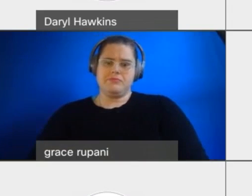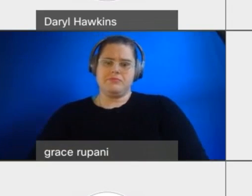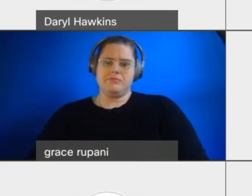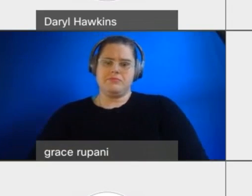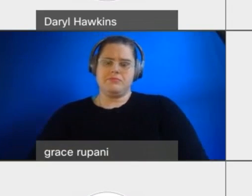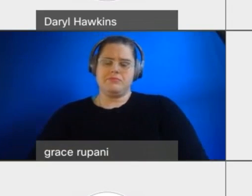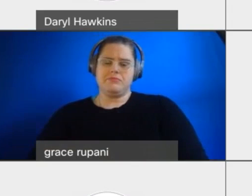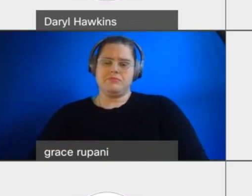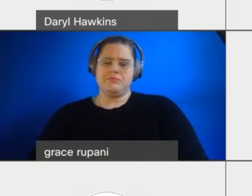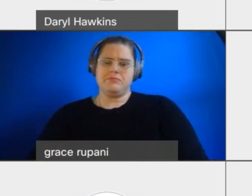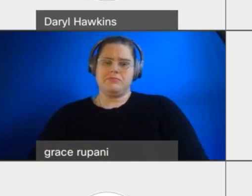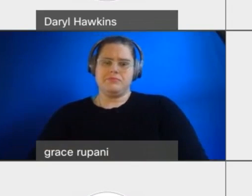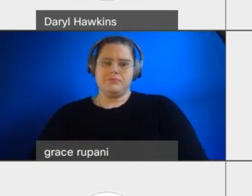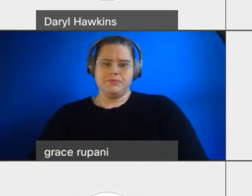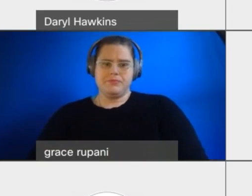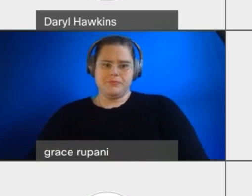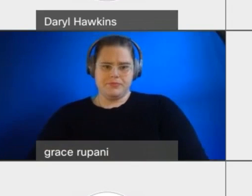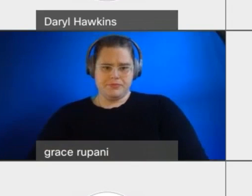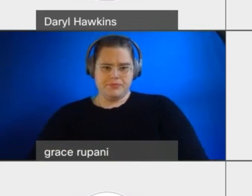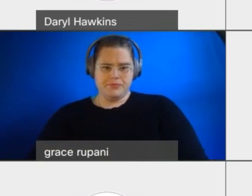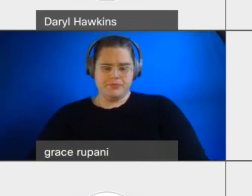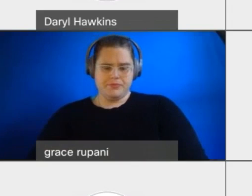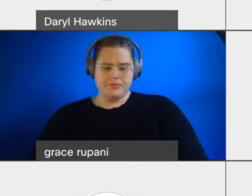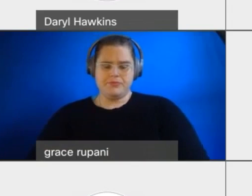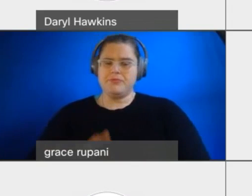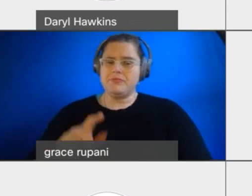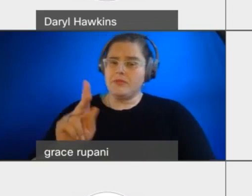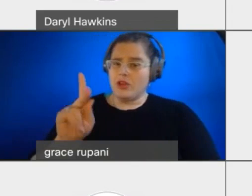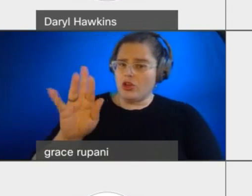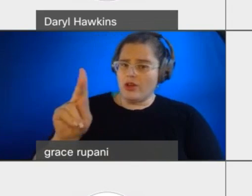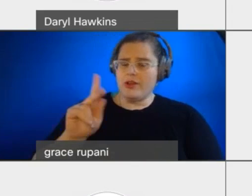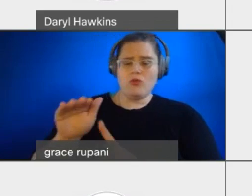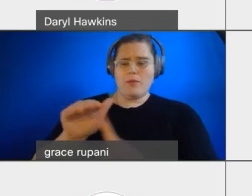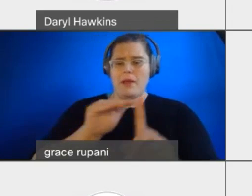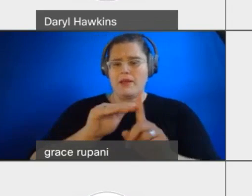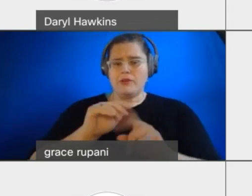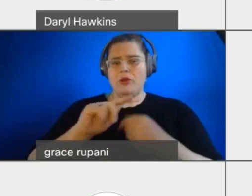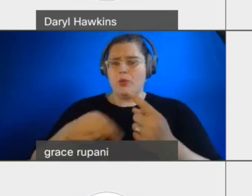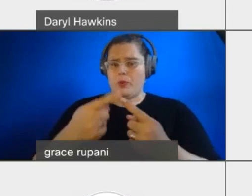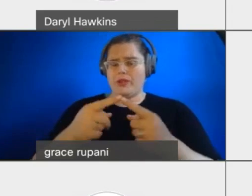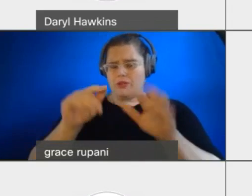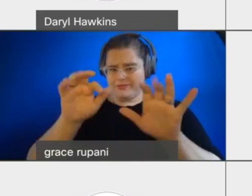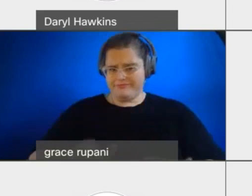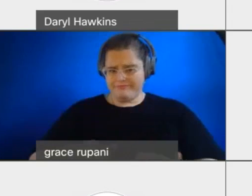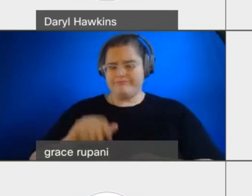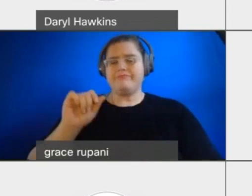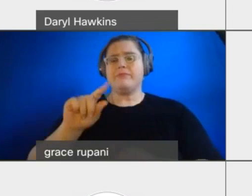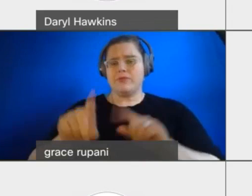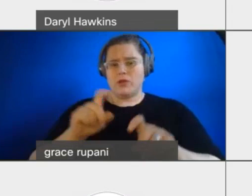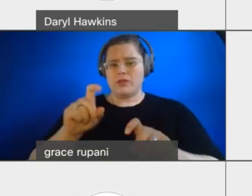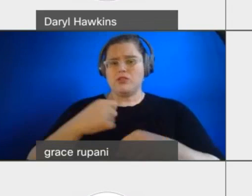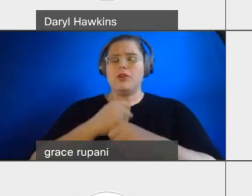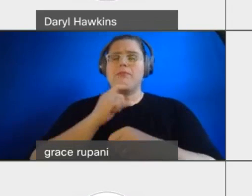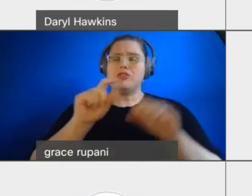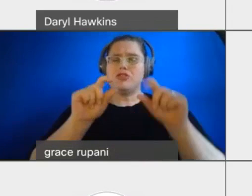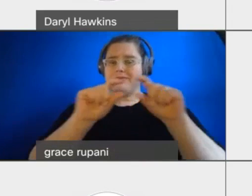Just as a reminder, please make sure to share your questions with everyone in the chat box instead of to panelists or attendees. Thank you. So I